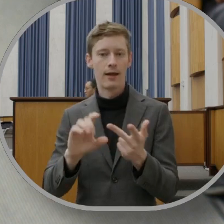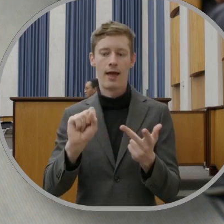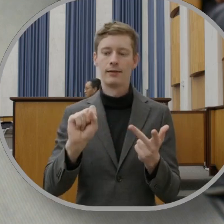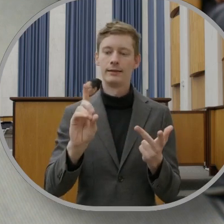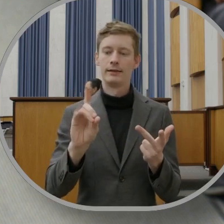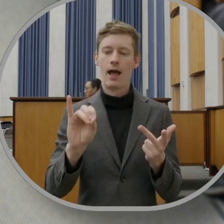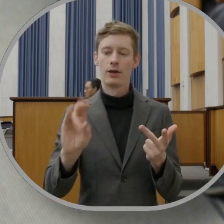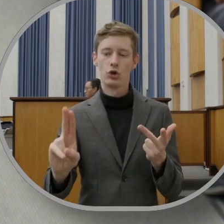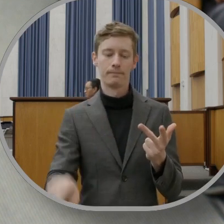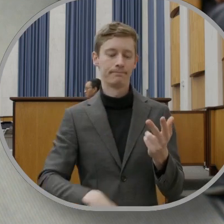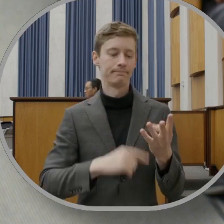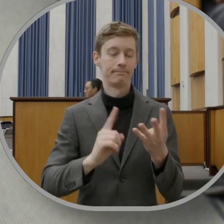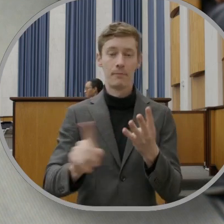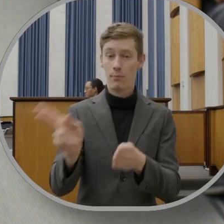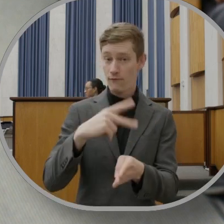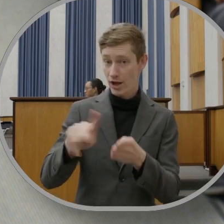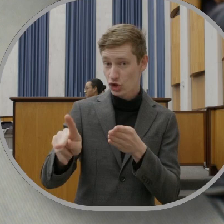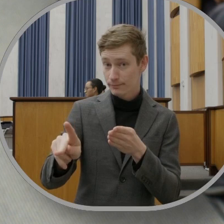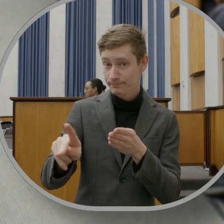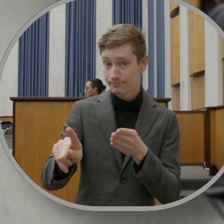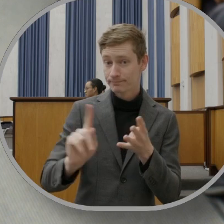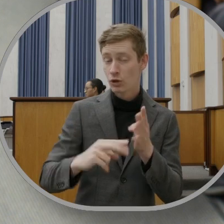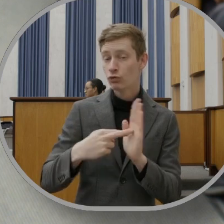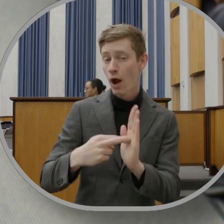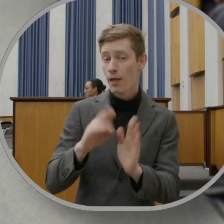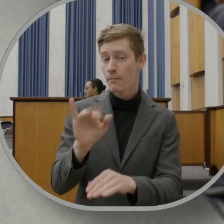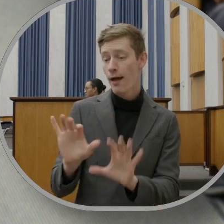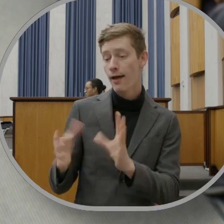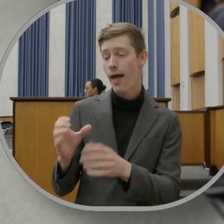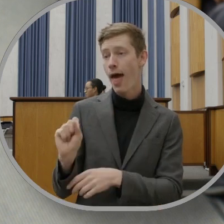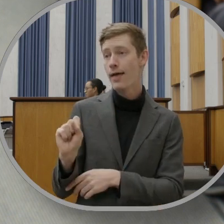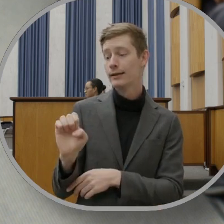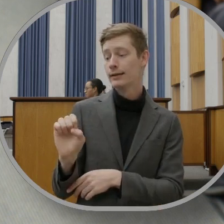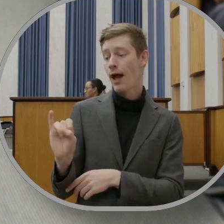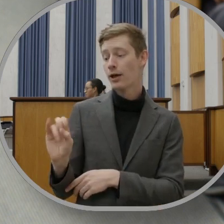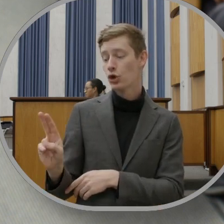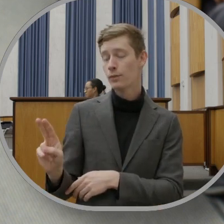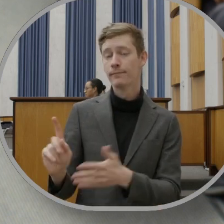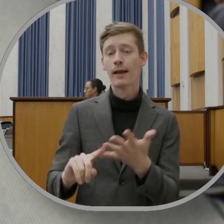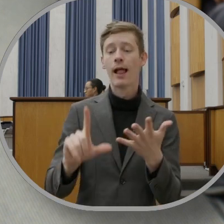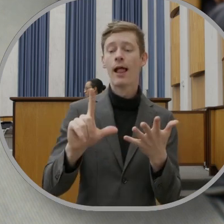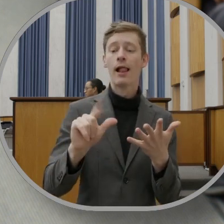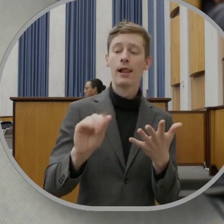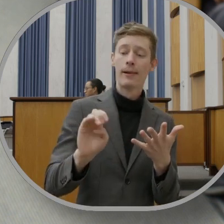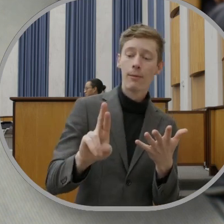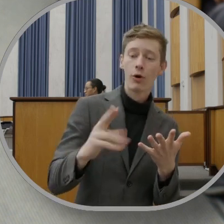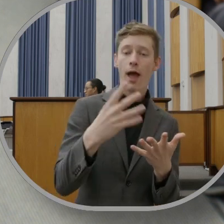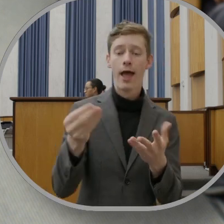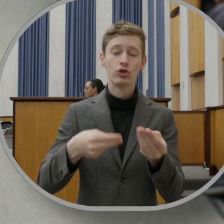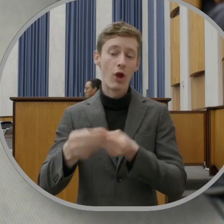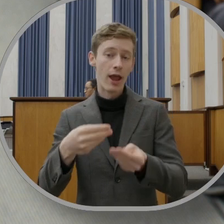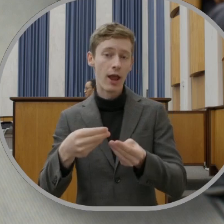SEIU. Professional, represented by SEIU. And Labor and Trades, represented by the